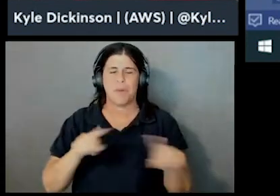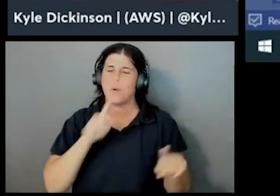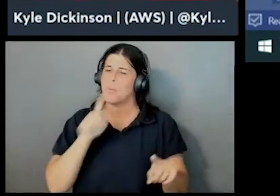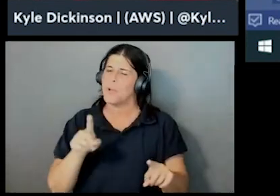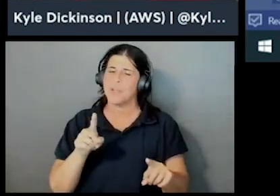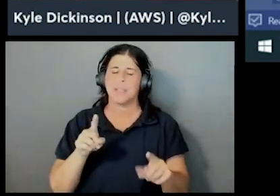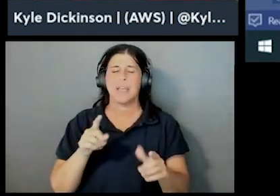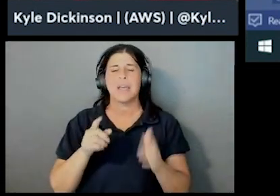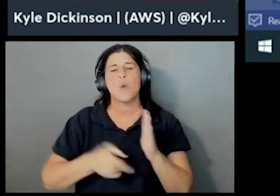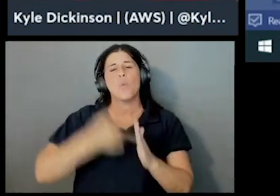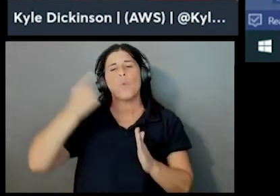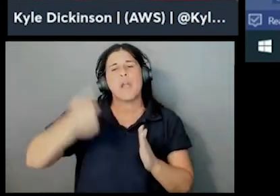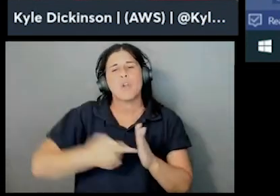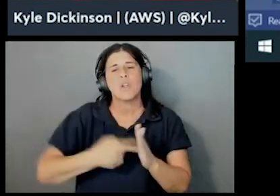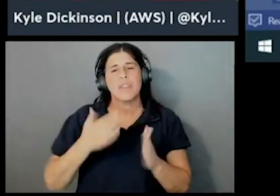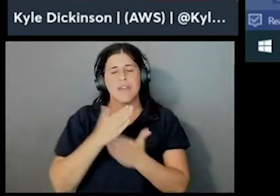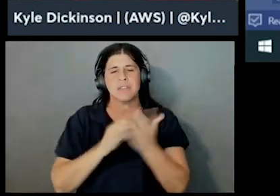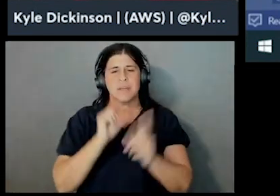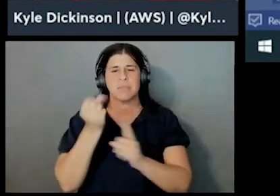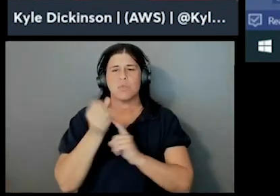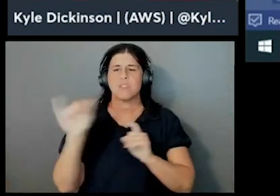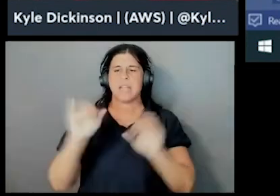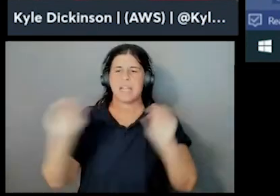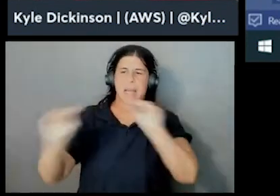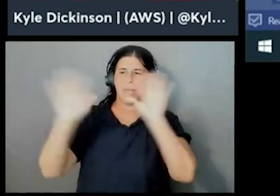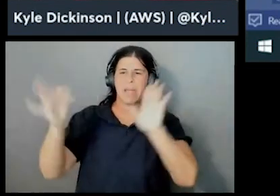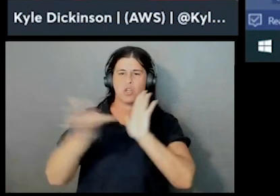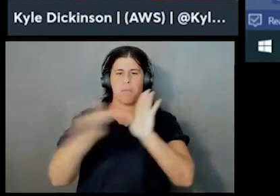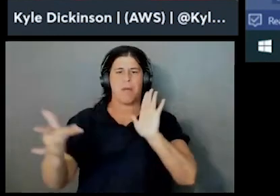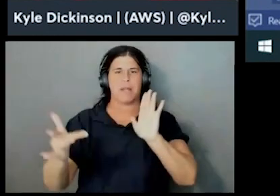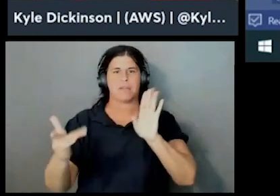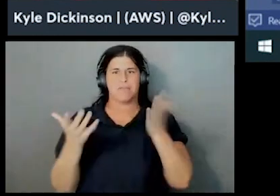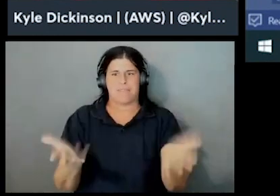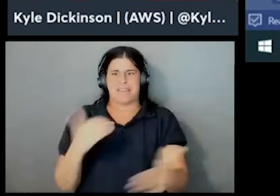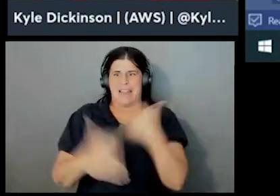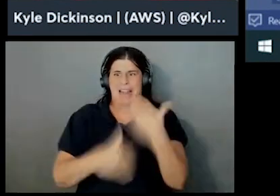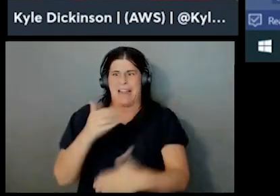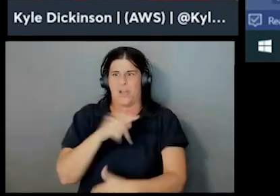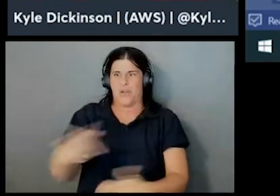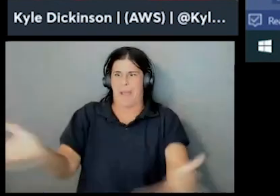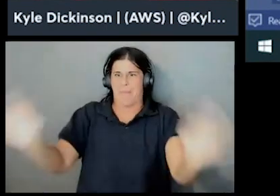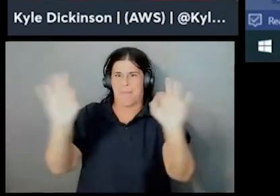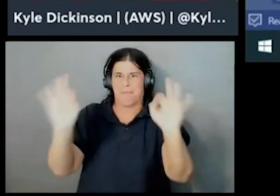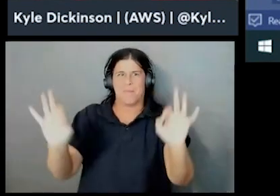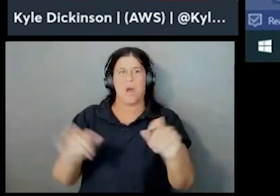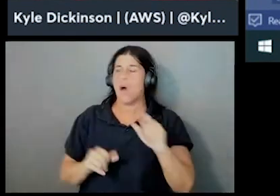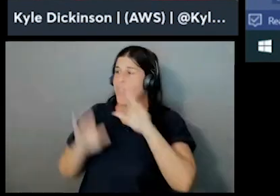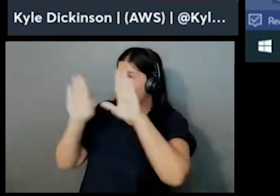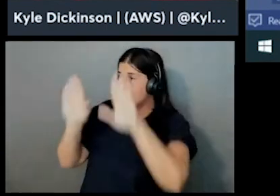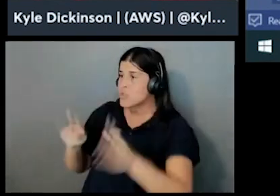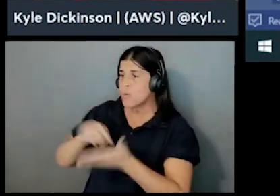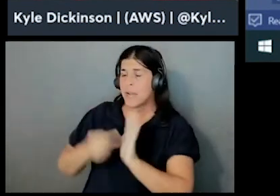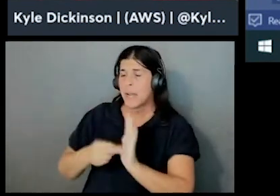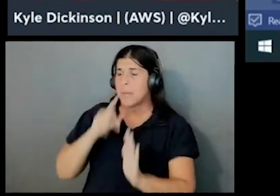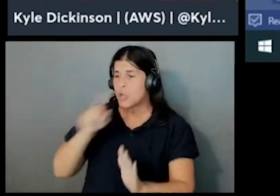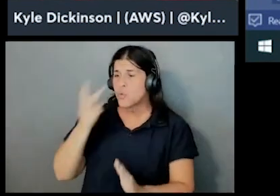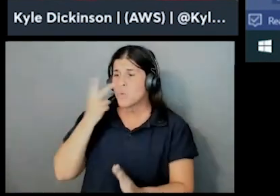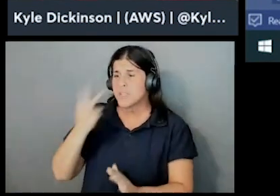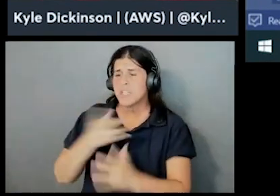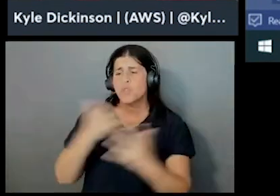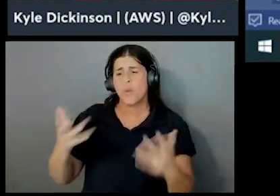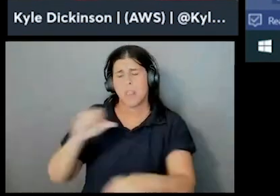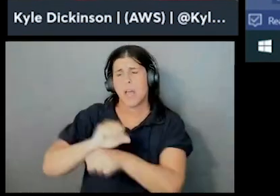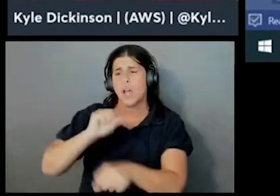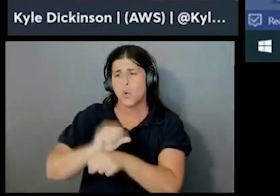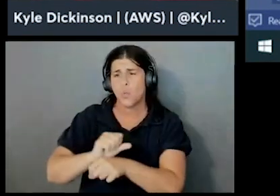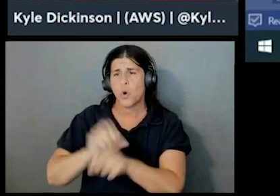it's like a magic button that you just click and now your application is fully Yeah, running. this is great. I mean, you can see it's doing a tremendous amount of work, porting those